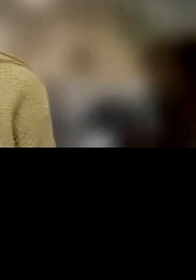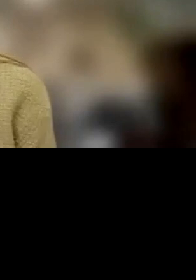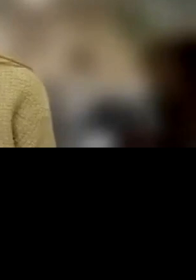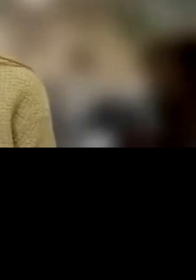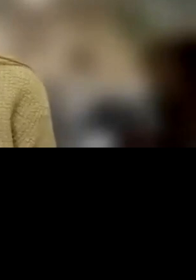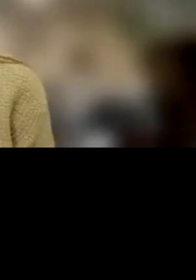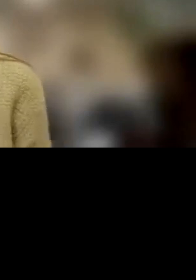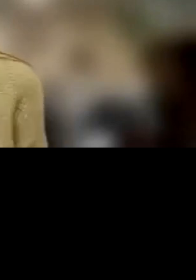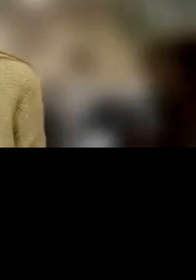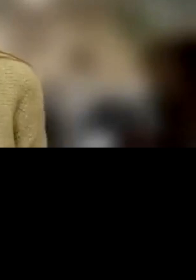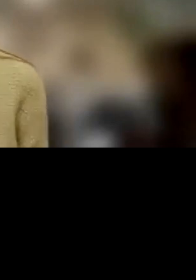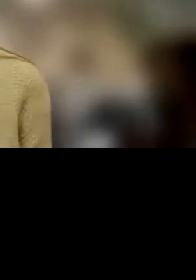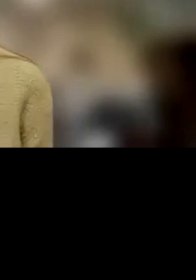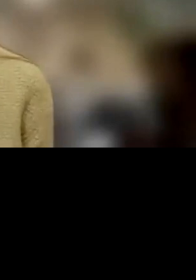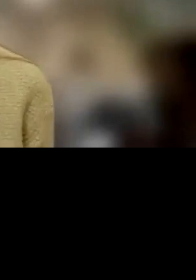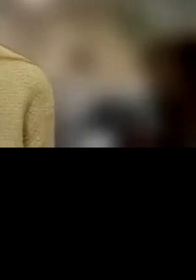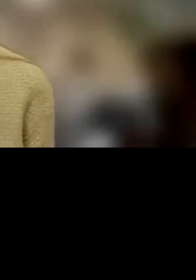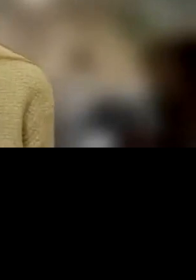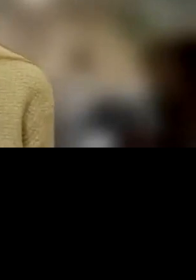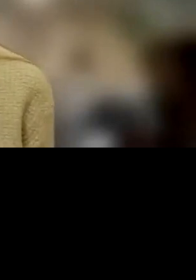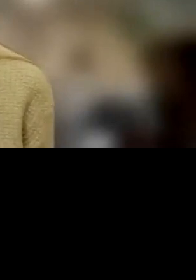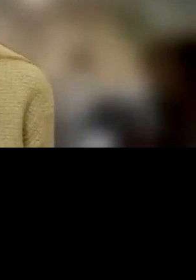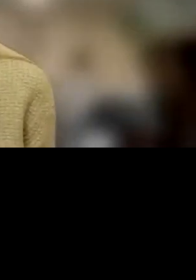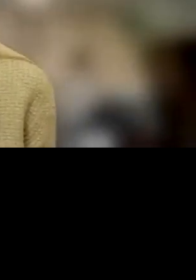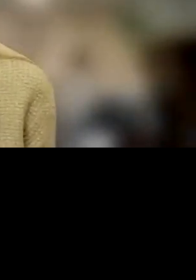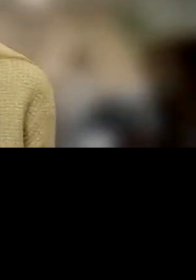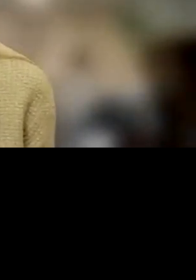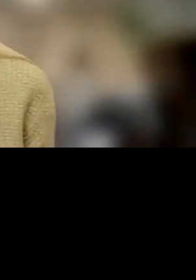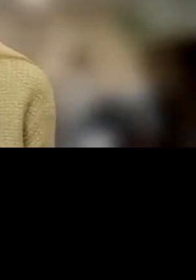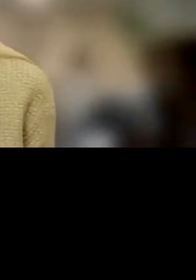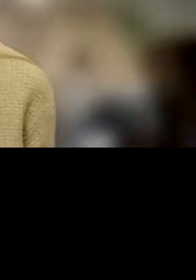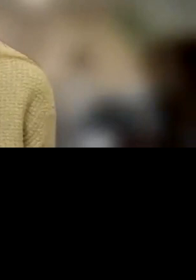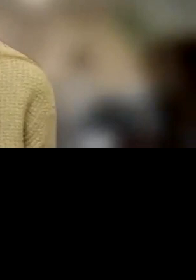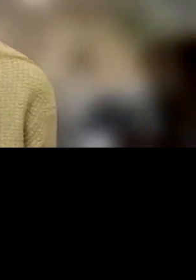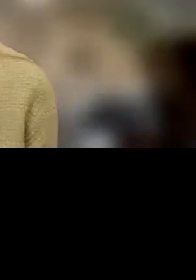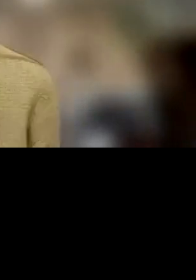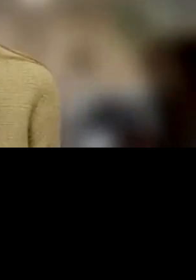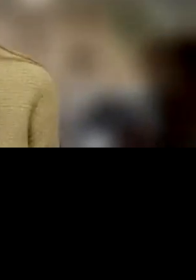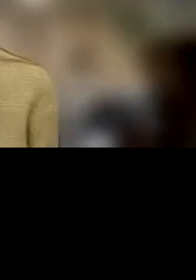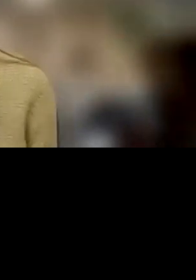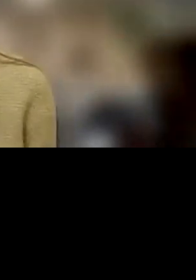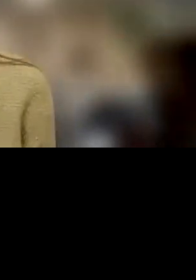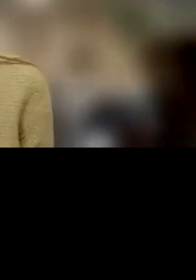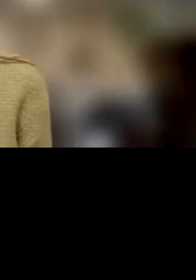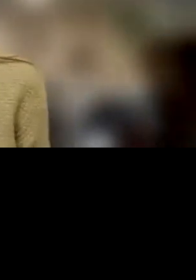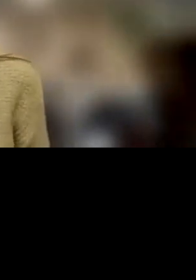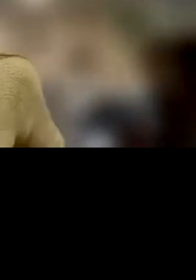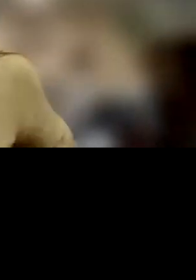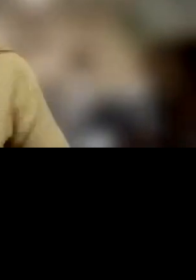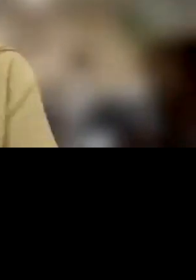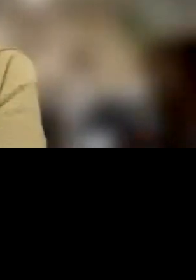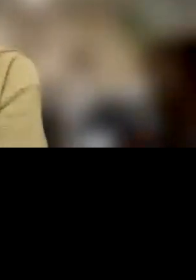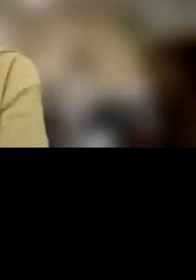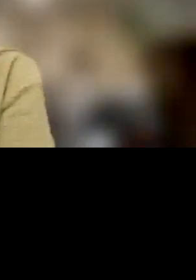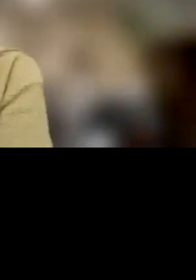can they change their power of attorney or revoke it? If they remember and then the next day they don't remember, and what should someone do in that